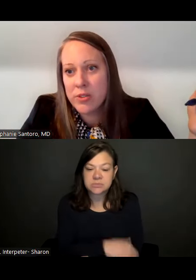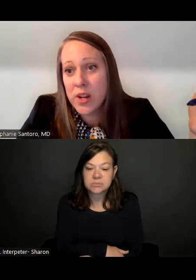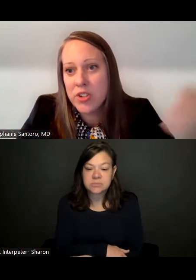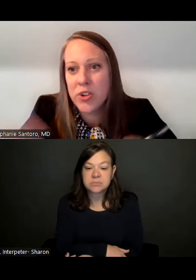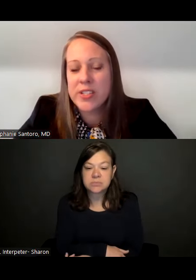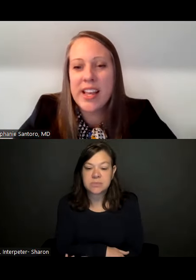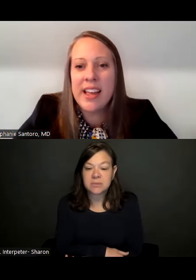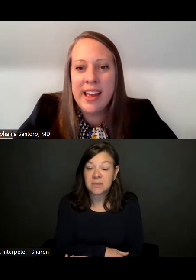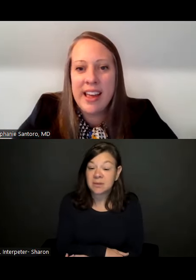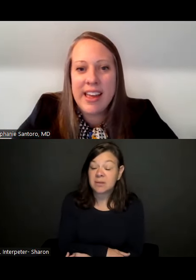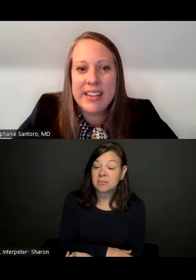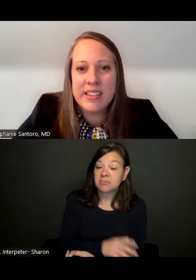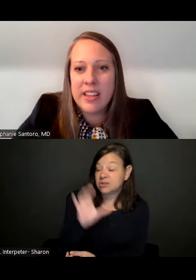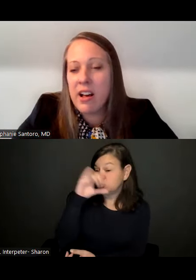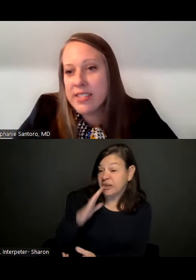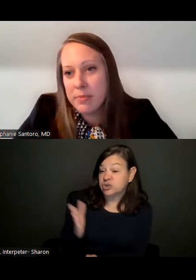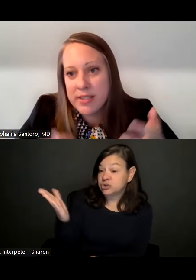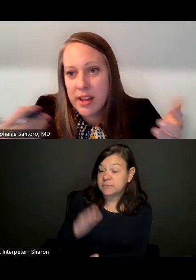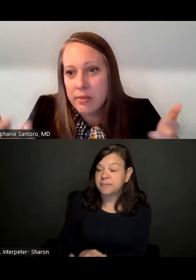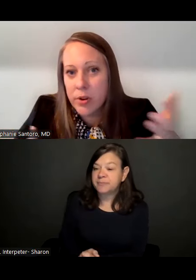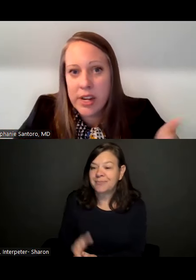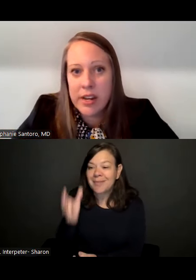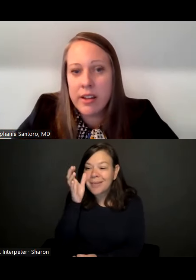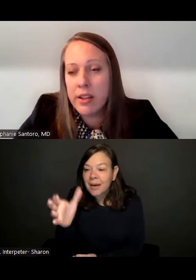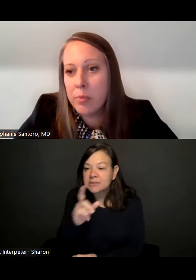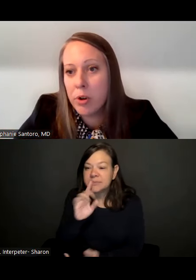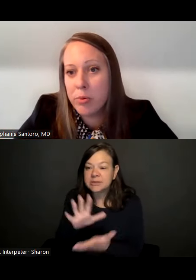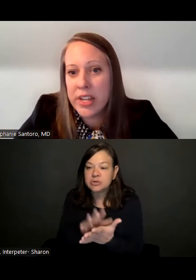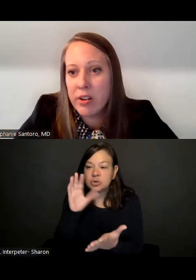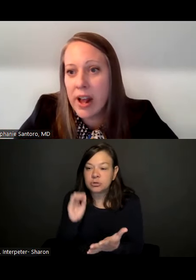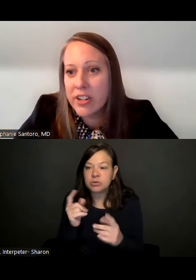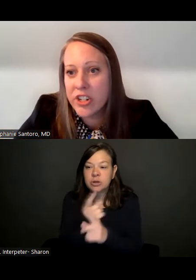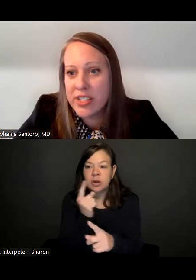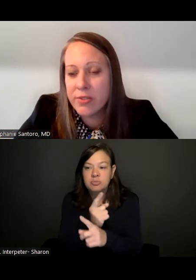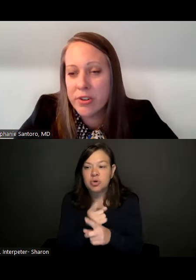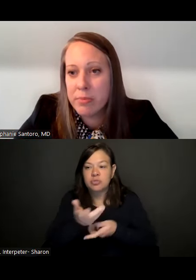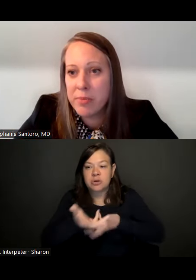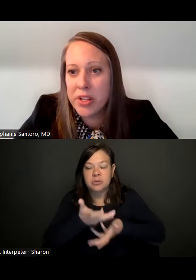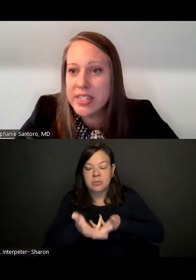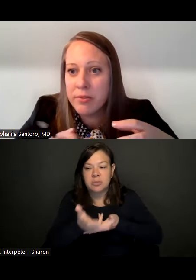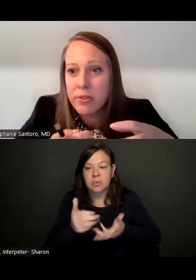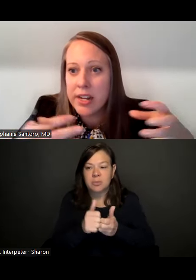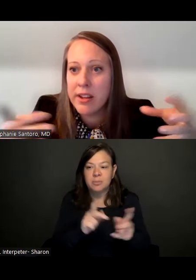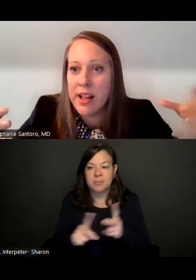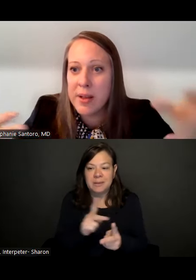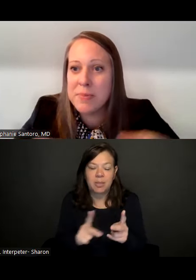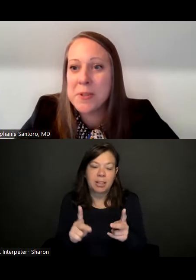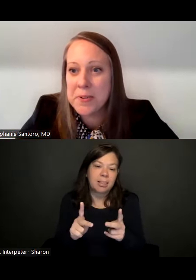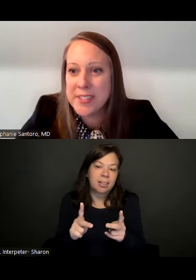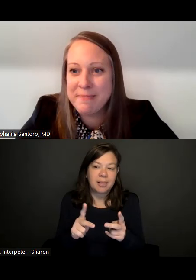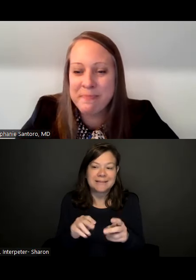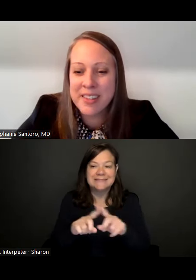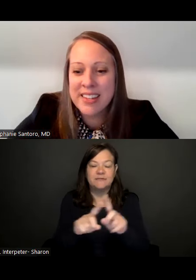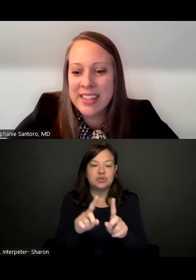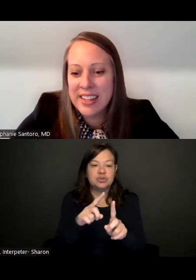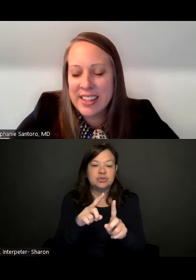to strangers. And the concept is kind of learning appropriate interactions for people in different